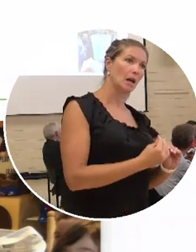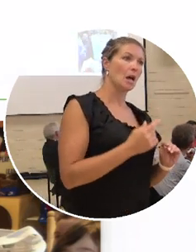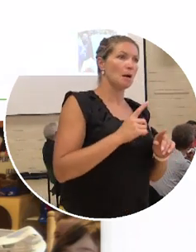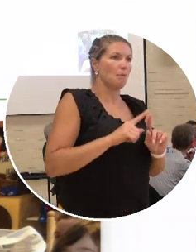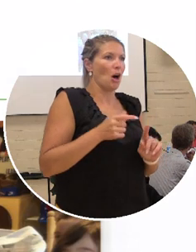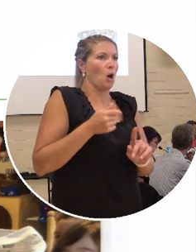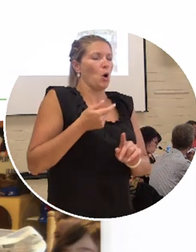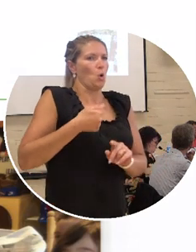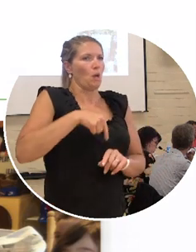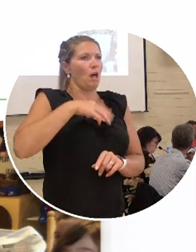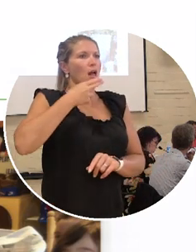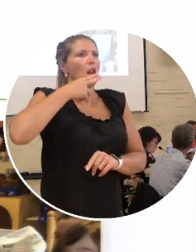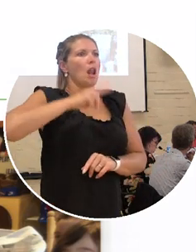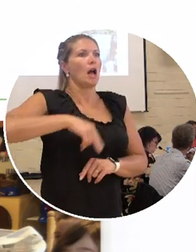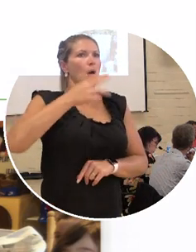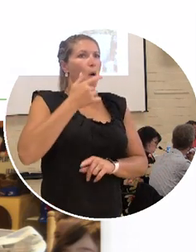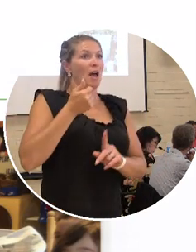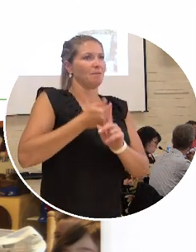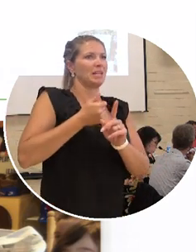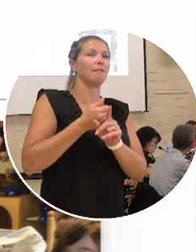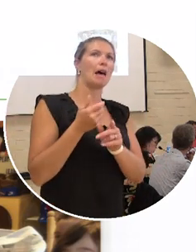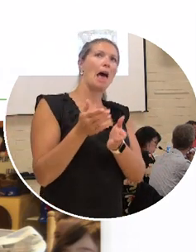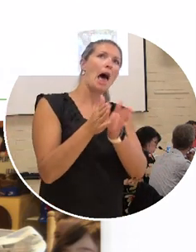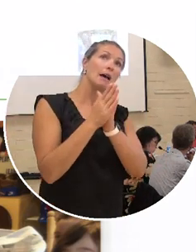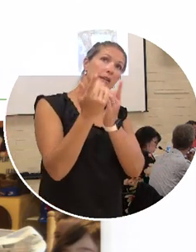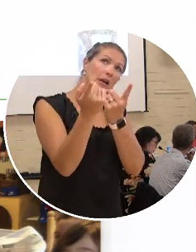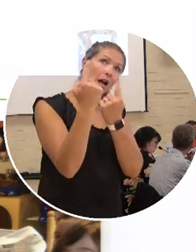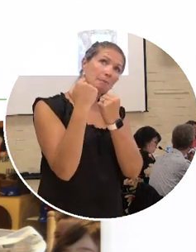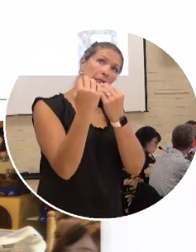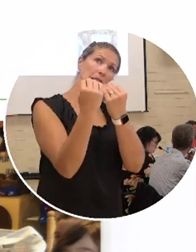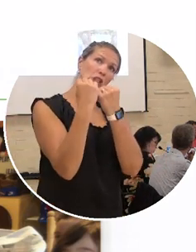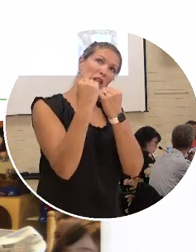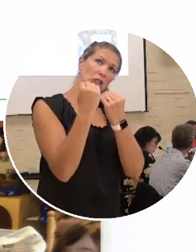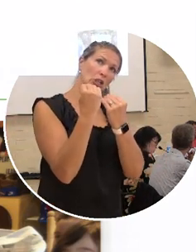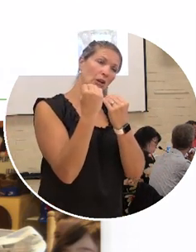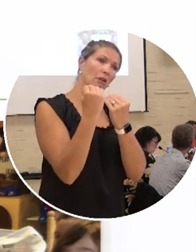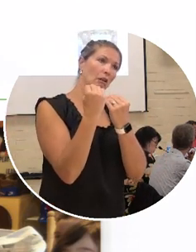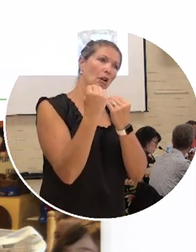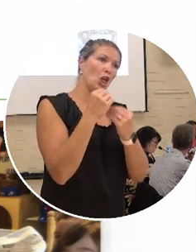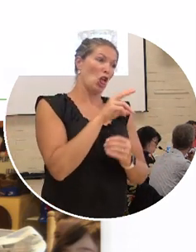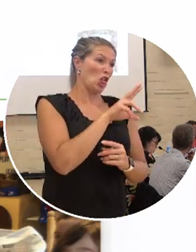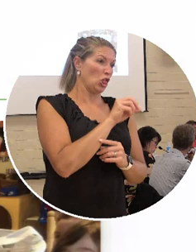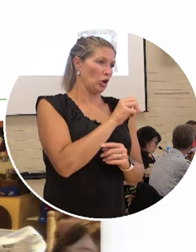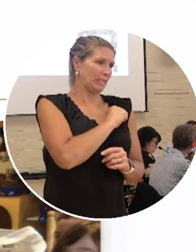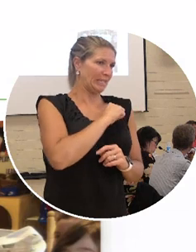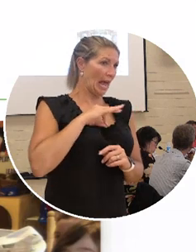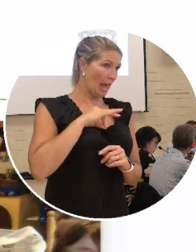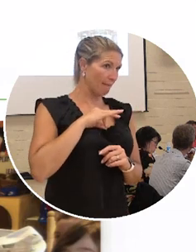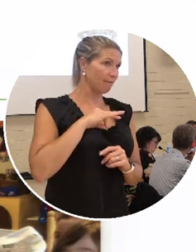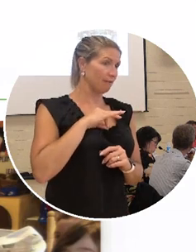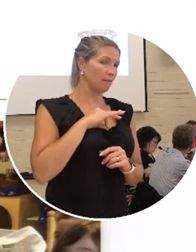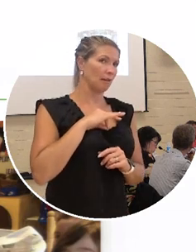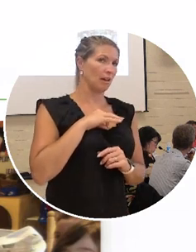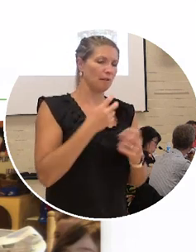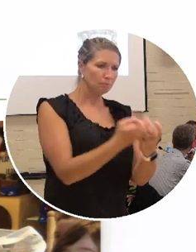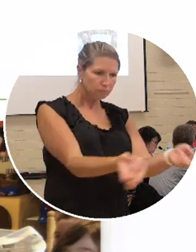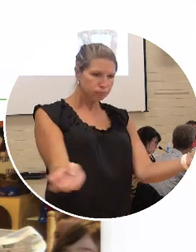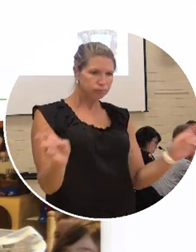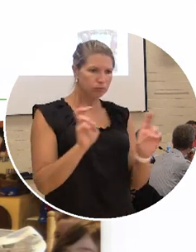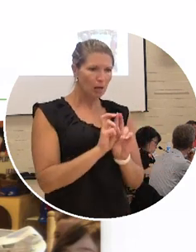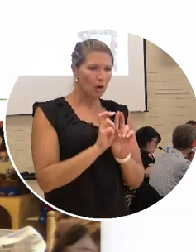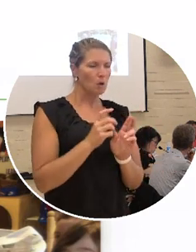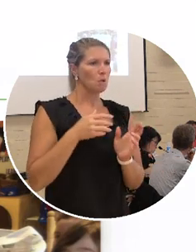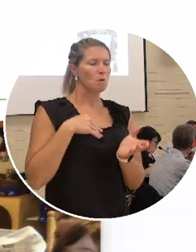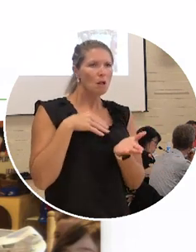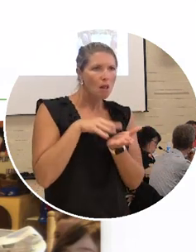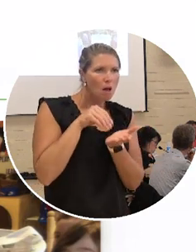us and picked his brain for a day and a half, and it was brilliant. A lot of little gems came out of it, but what we're hoping to do is have